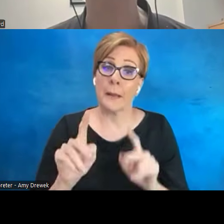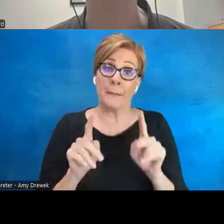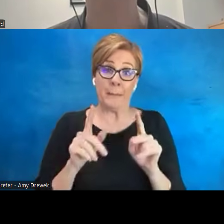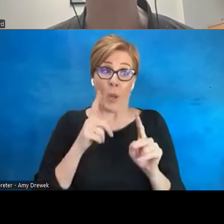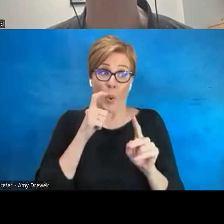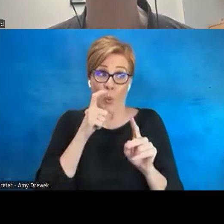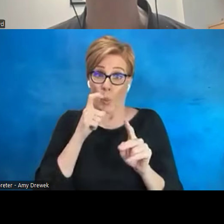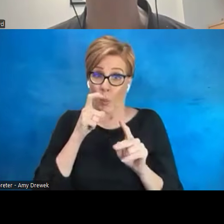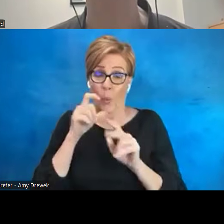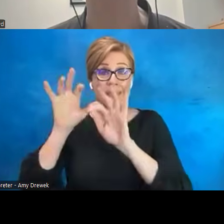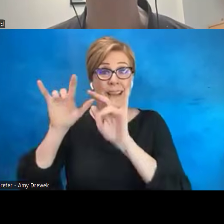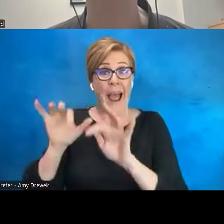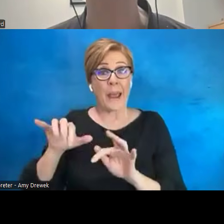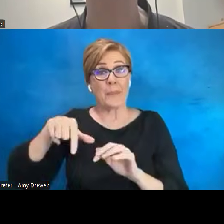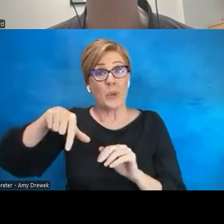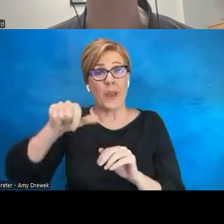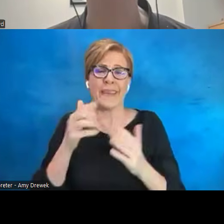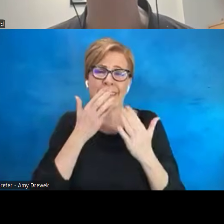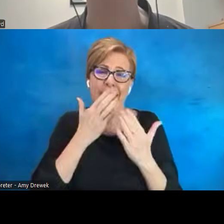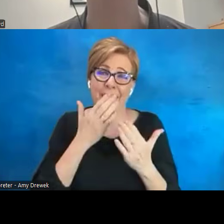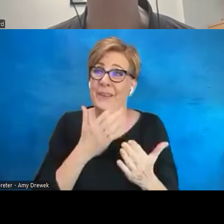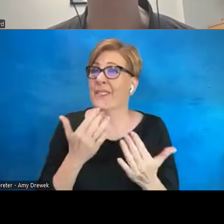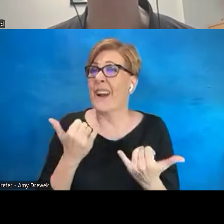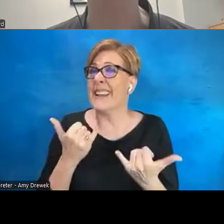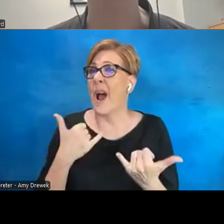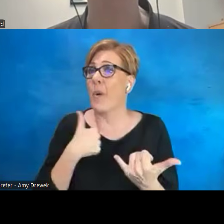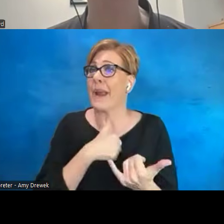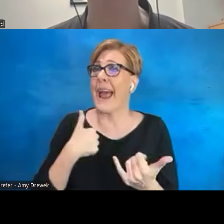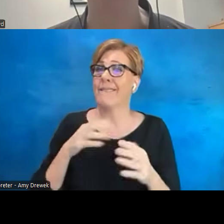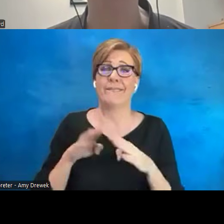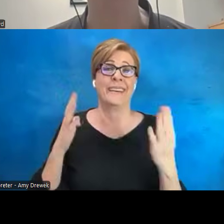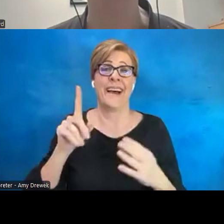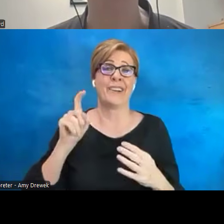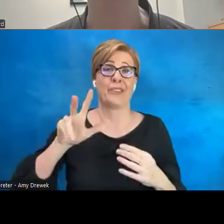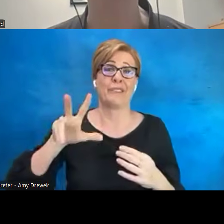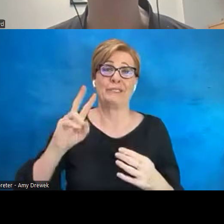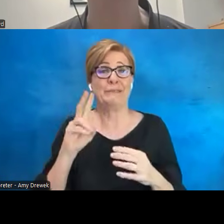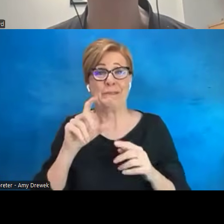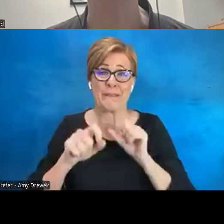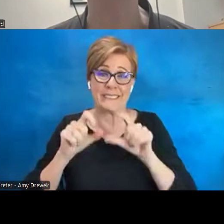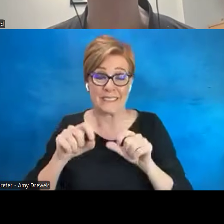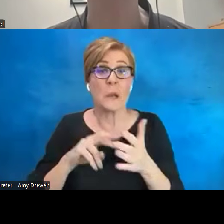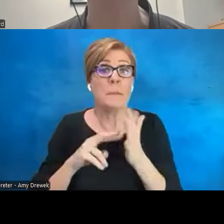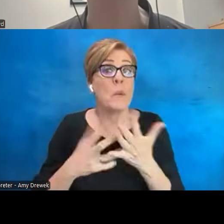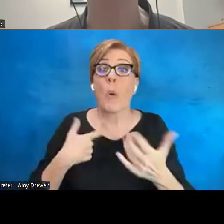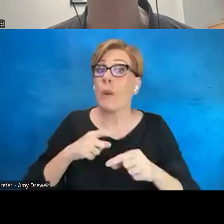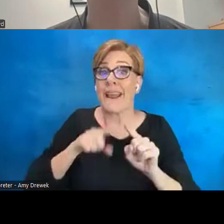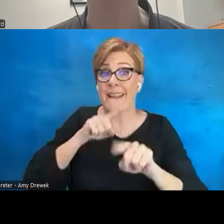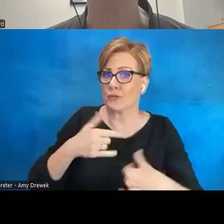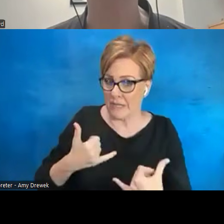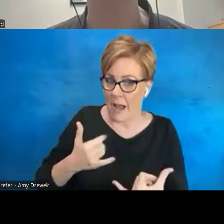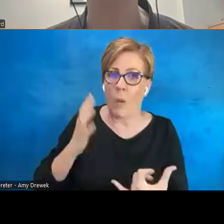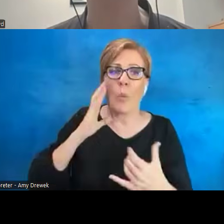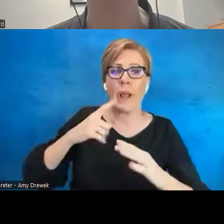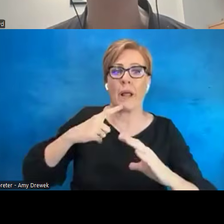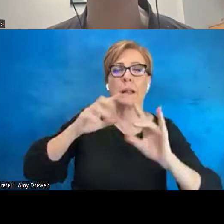able to get to the 132 open questions in the next 10 minutes, so we'll follow up by email. But I did want to